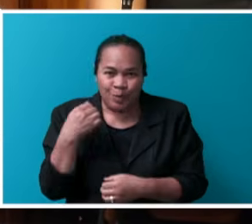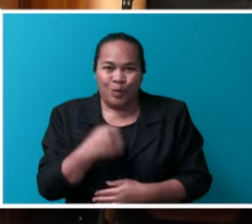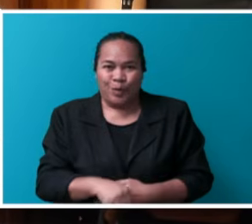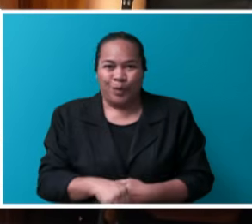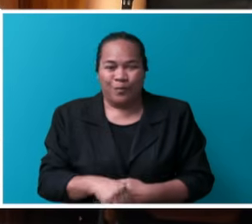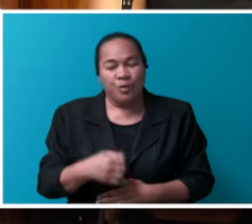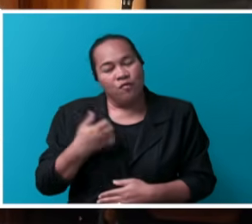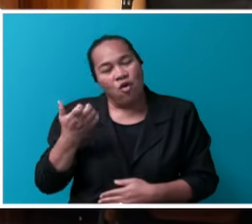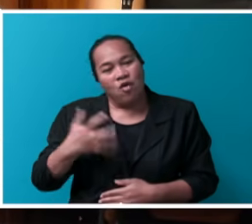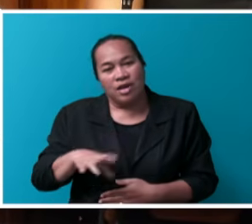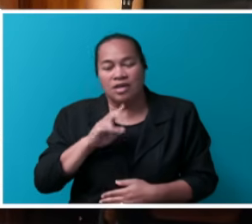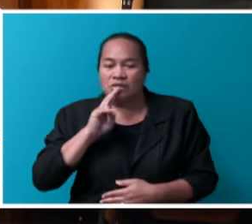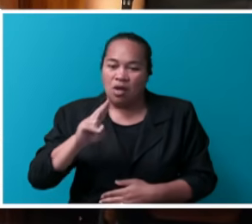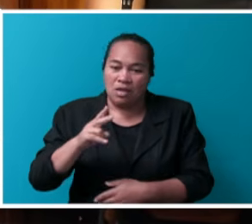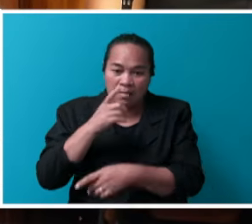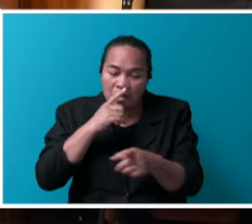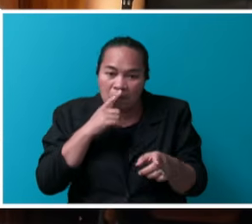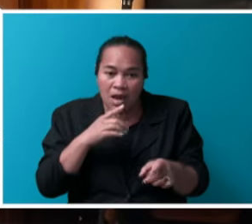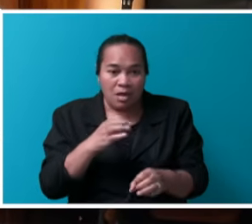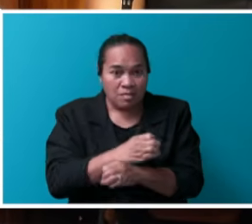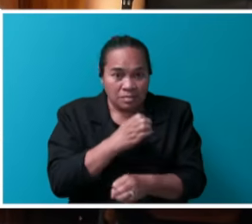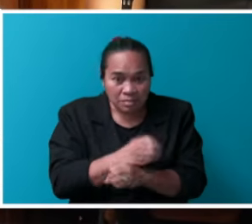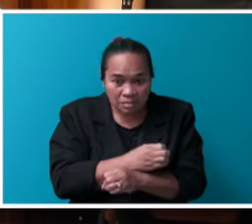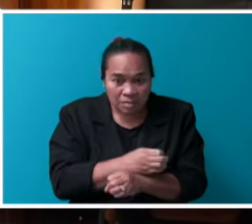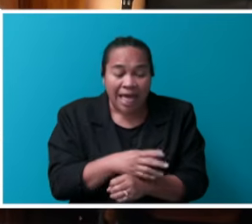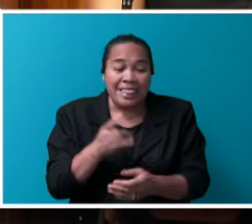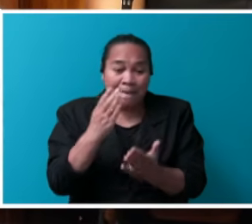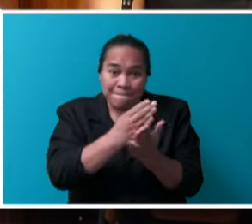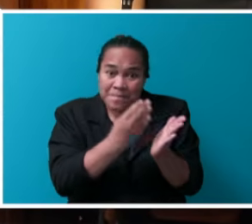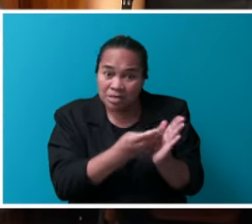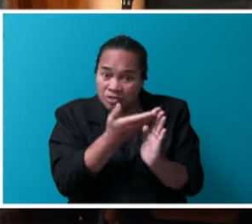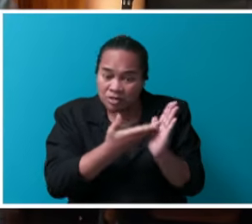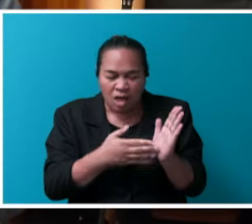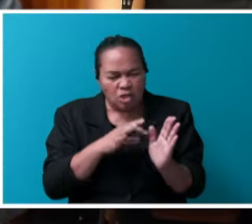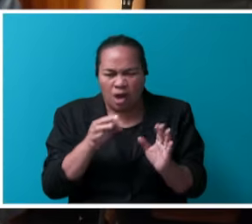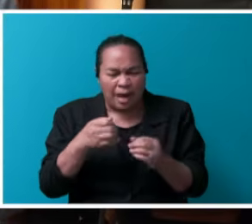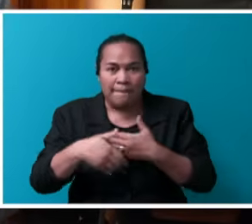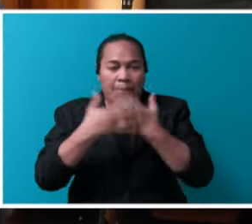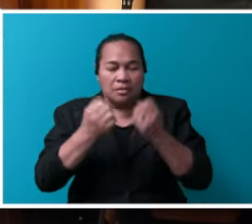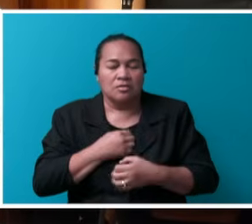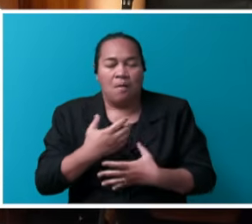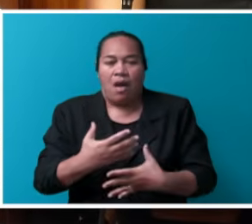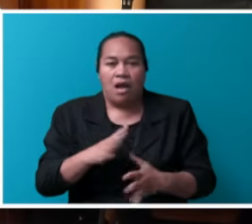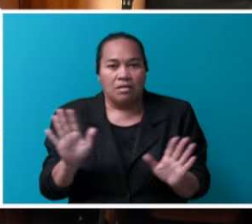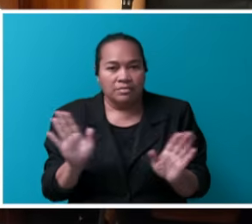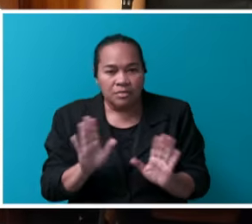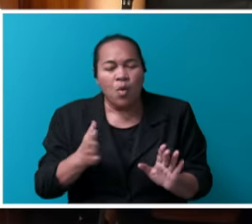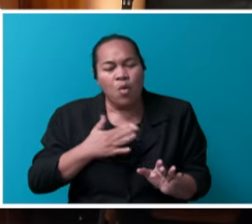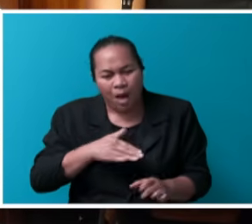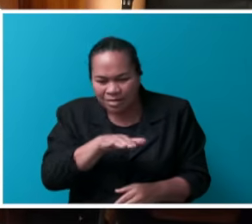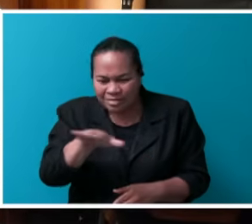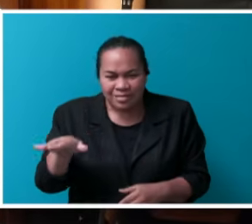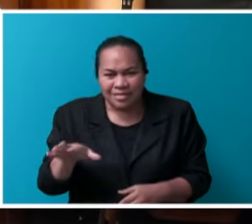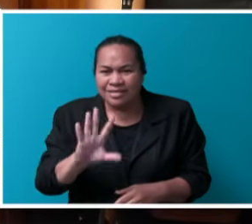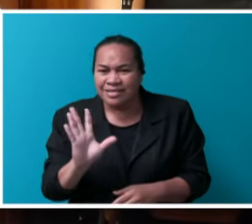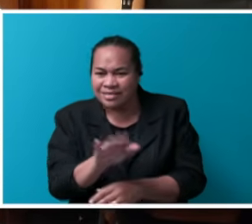told investors and employers that the budget will contain no big surprises. We want them to be confident that